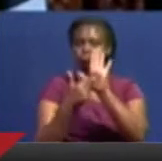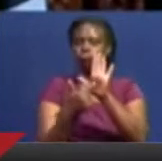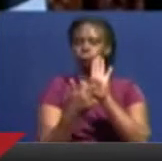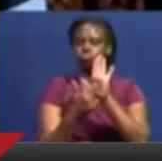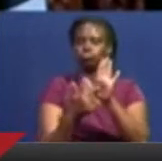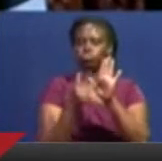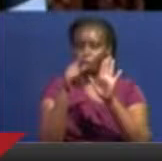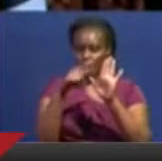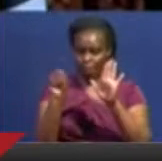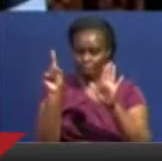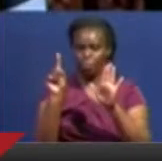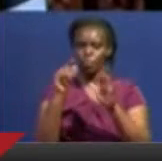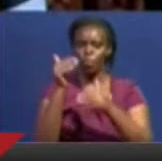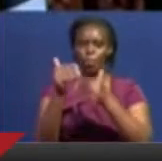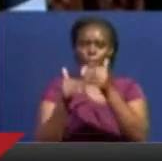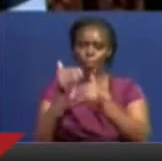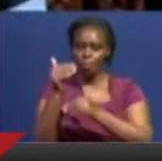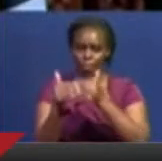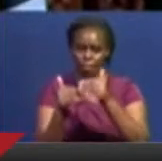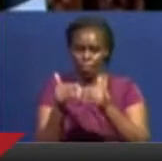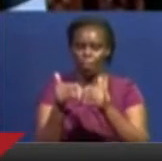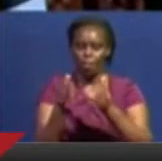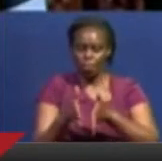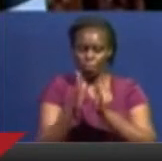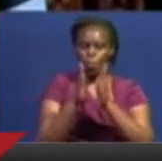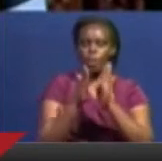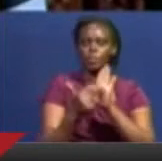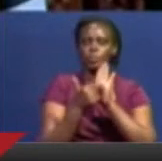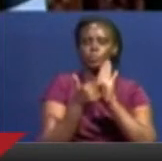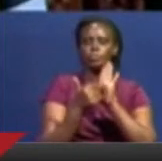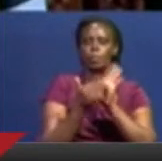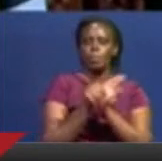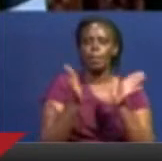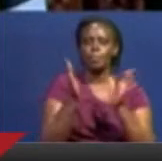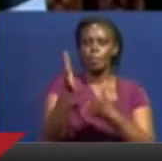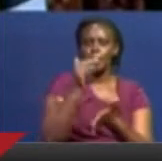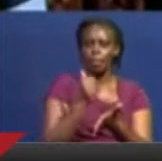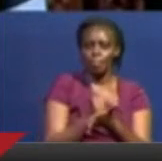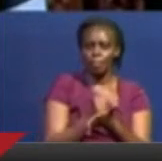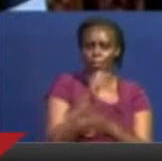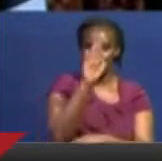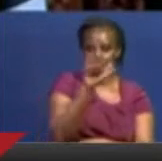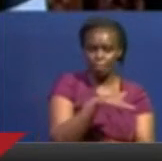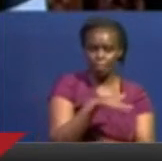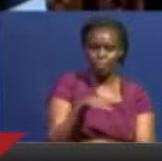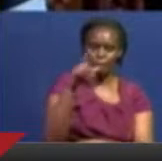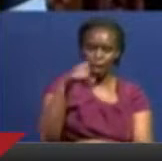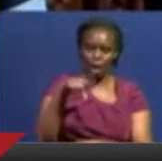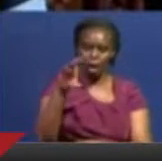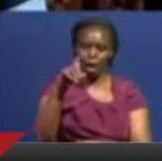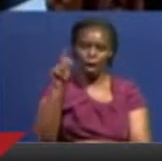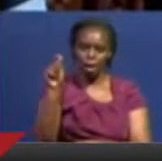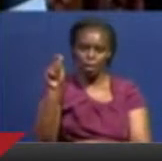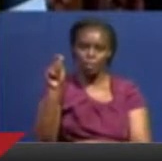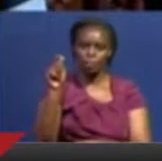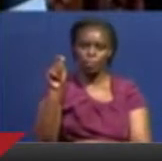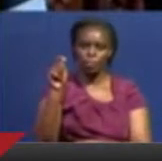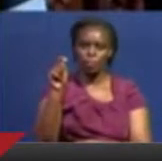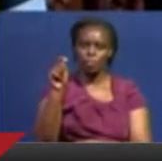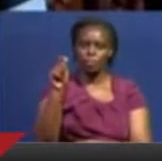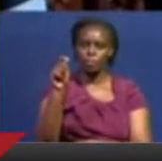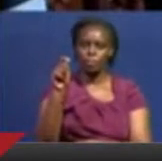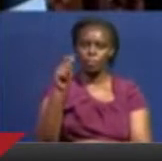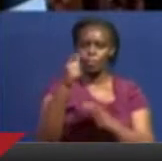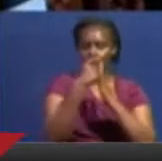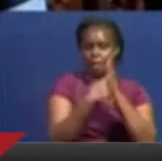envisages an approval process in the manner contemplated by the Public Appointments Parliamentary Approval Act. It's noteworthy that